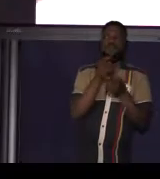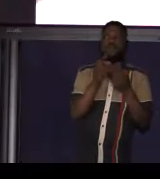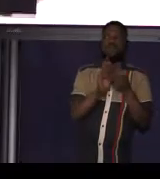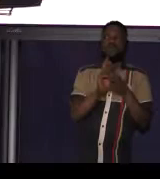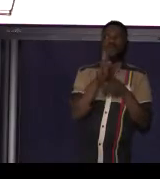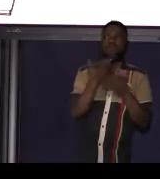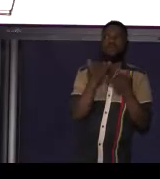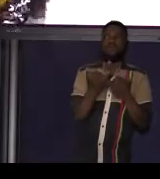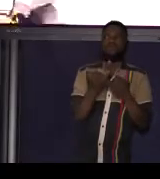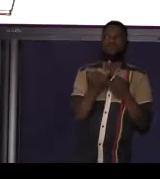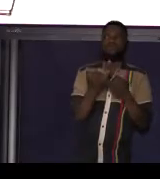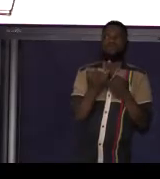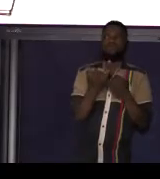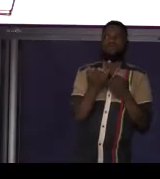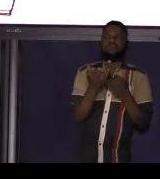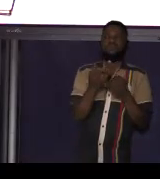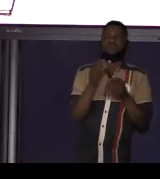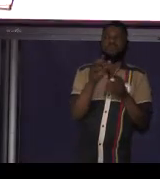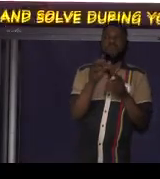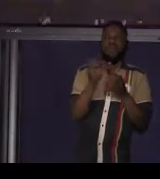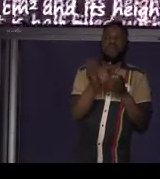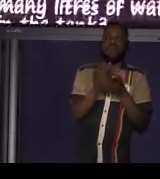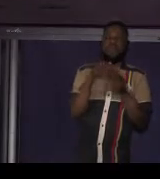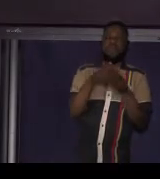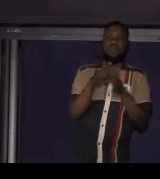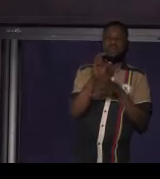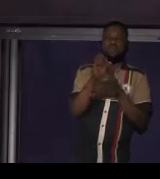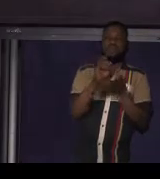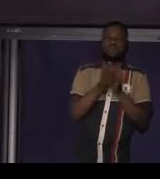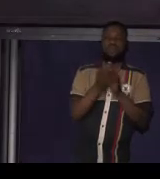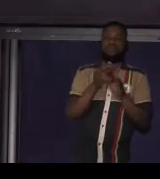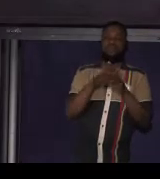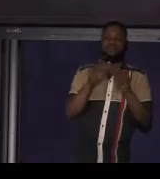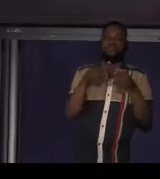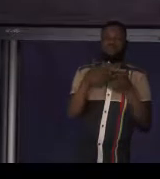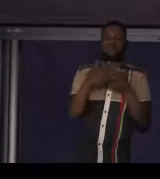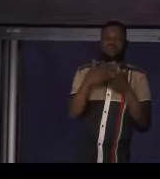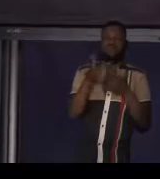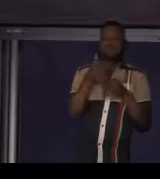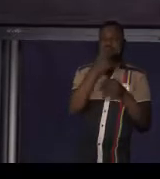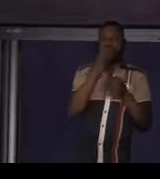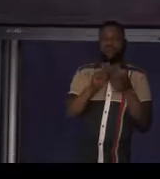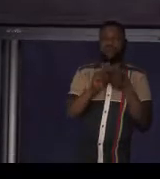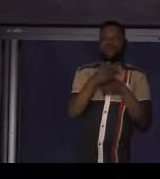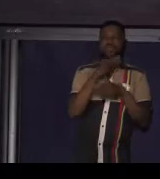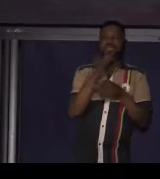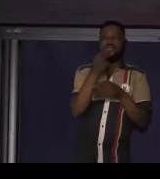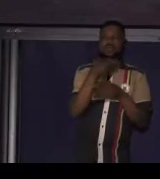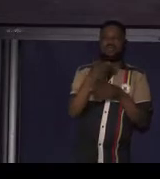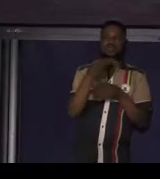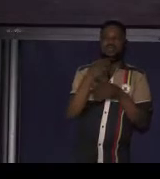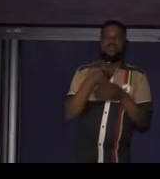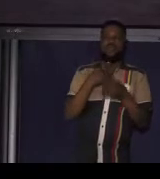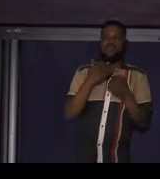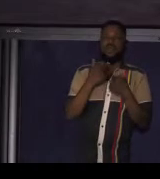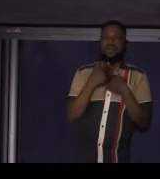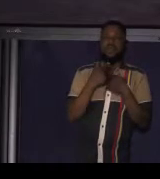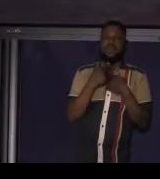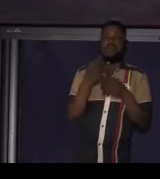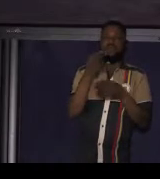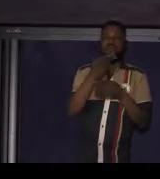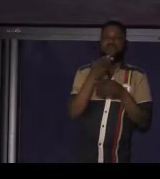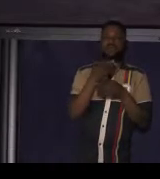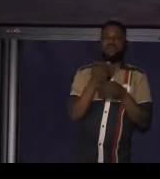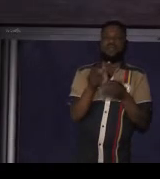all this in solving the assignment, which is coming right up. Capture this in 30 seconds, but do not go